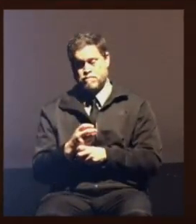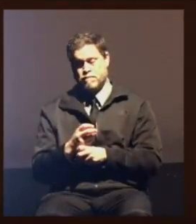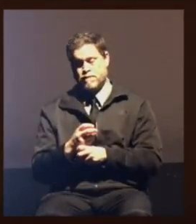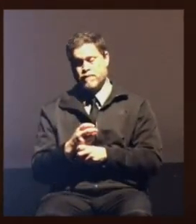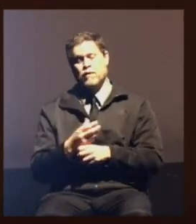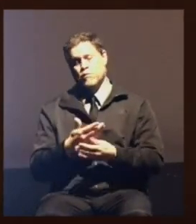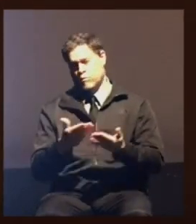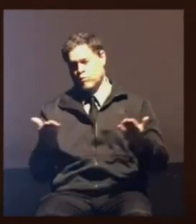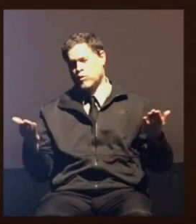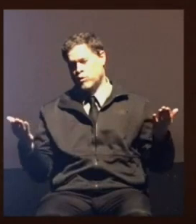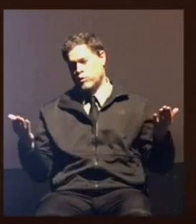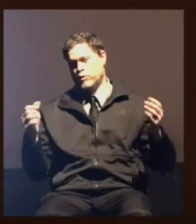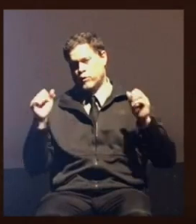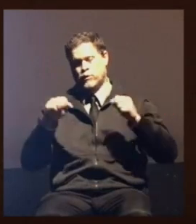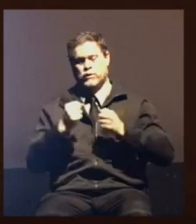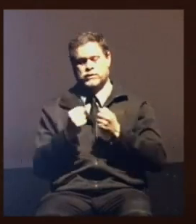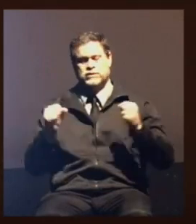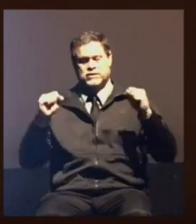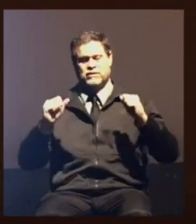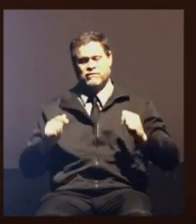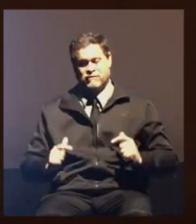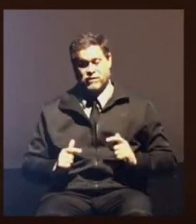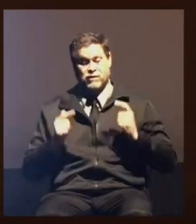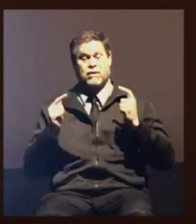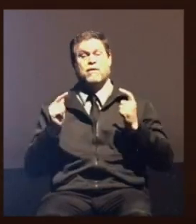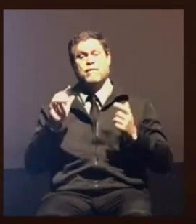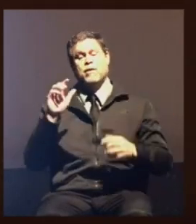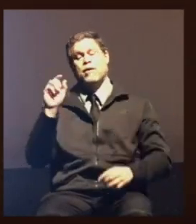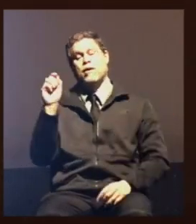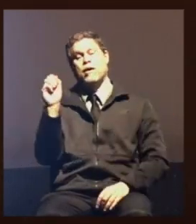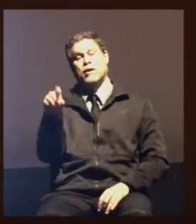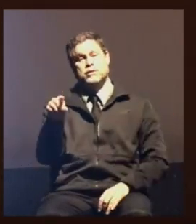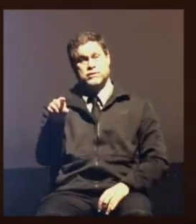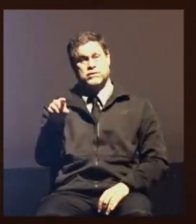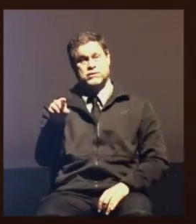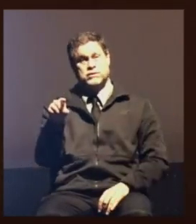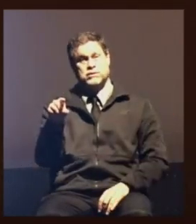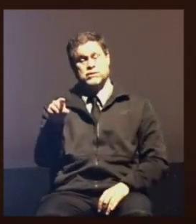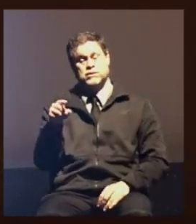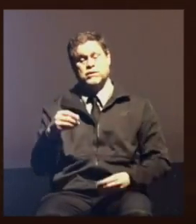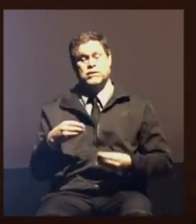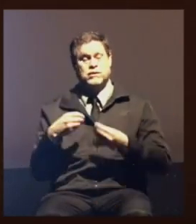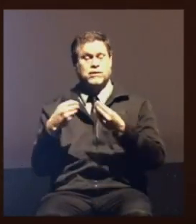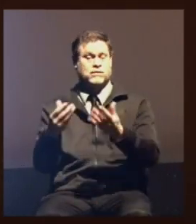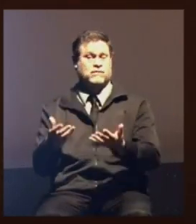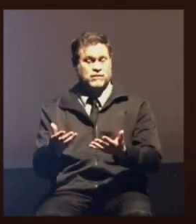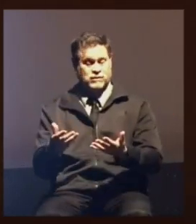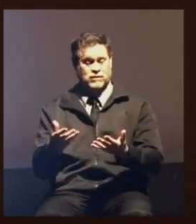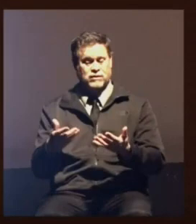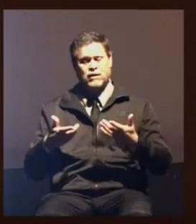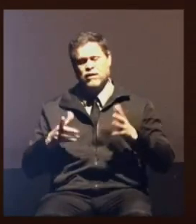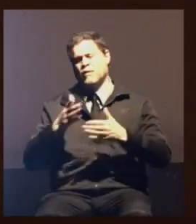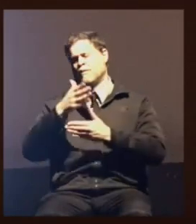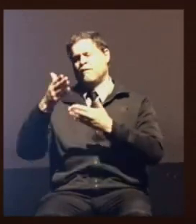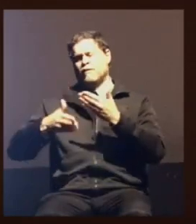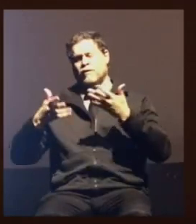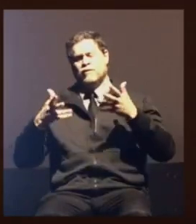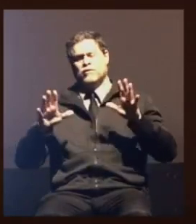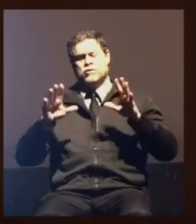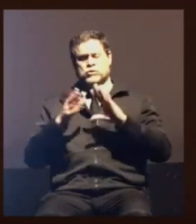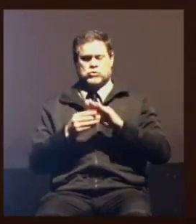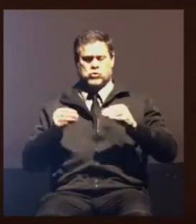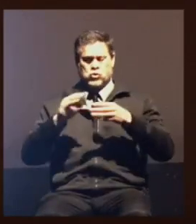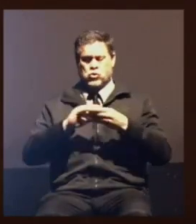but you can save a life by asking and giving. Let me finish with the story of